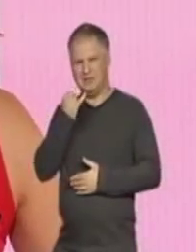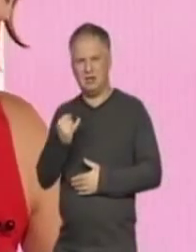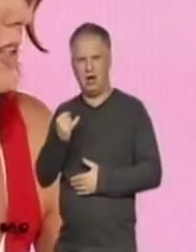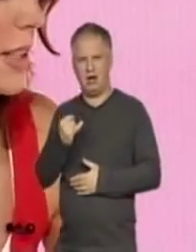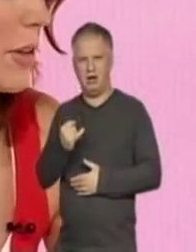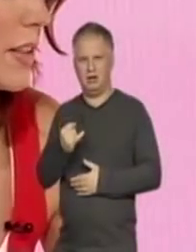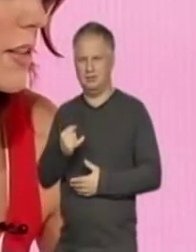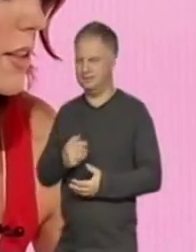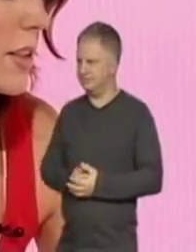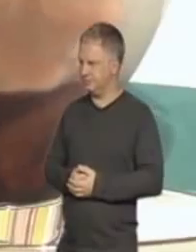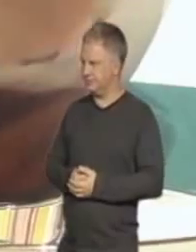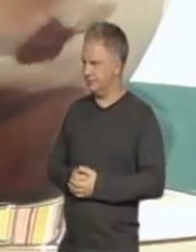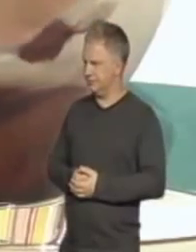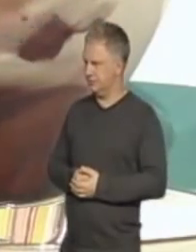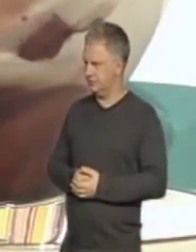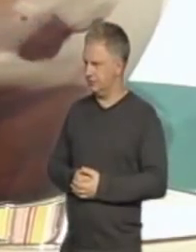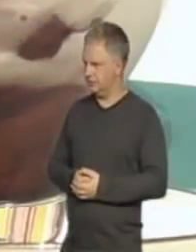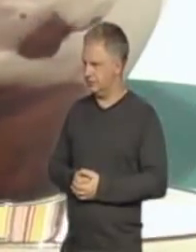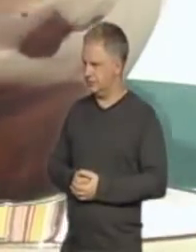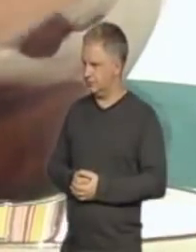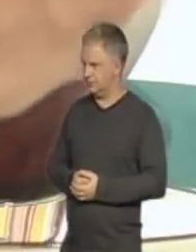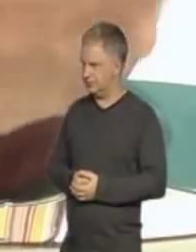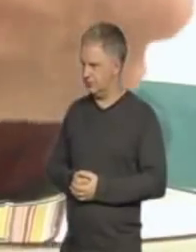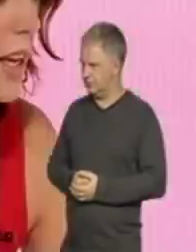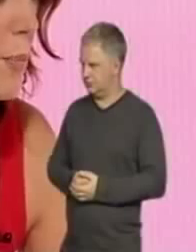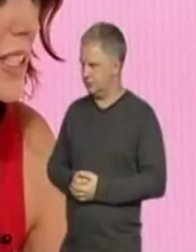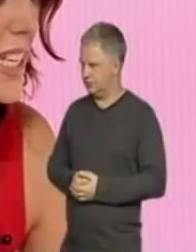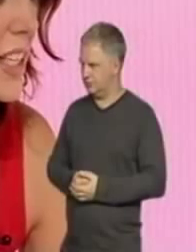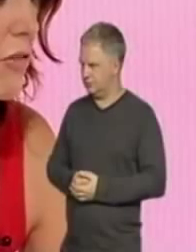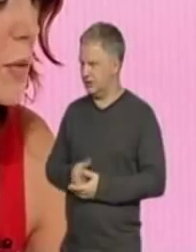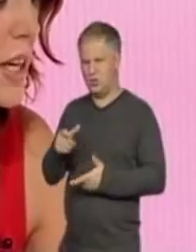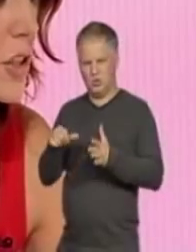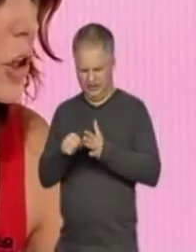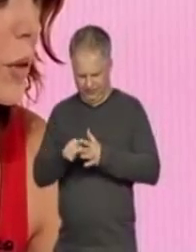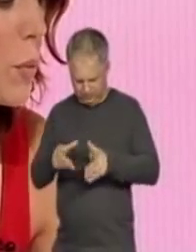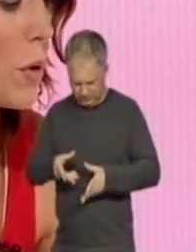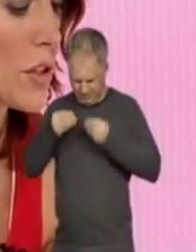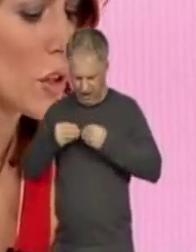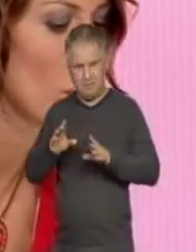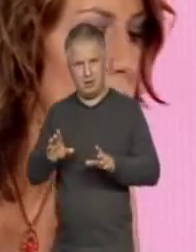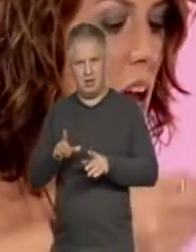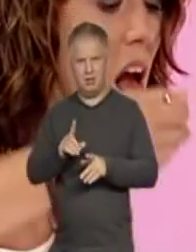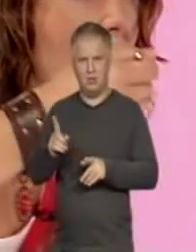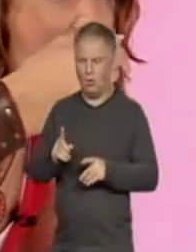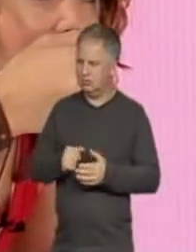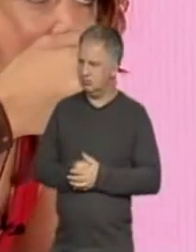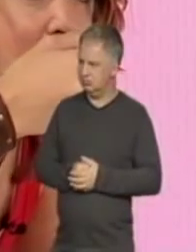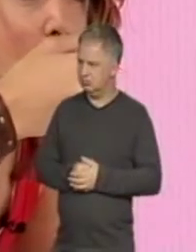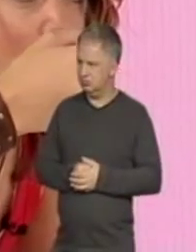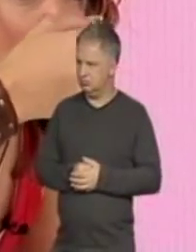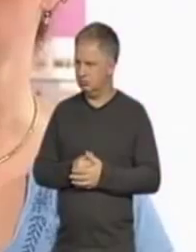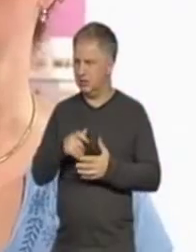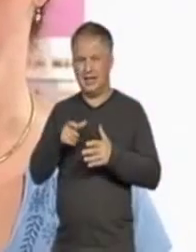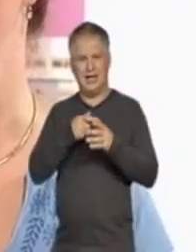bit of trouble with these slippery little suckers. And in terms of using a particular red wine to cook with, I think you can use sort of a Cabernet